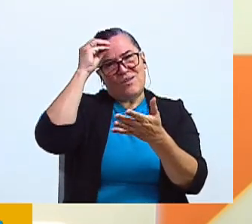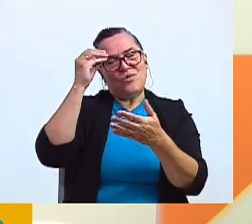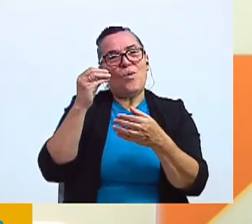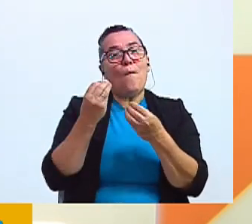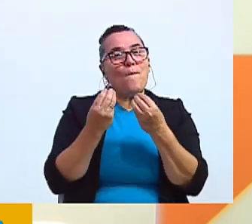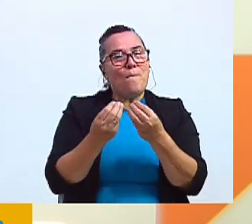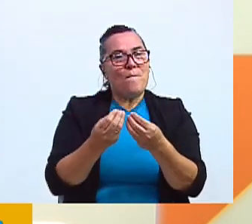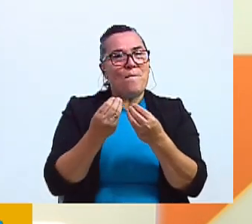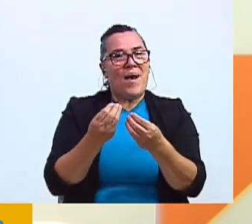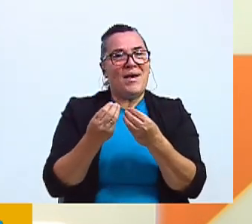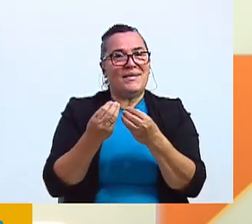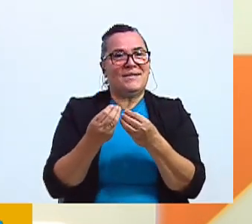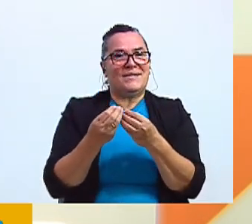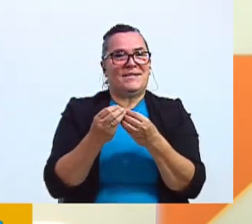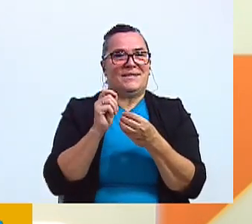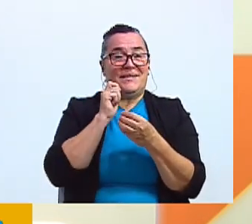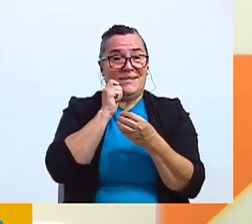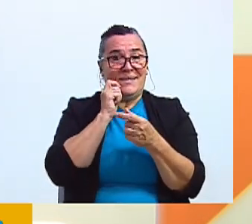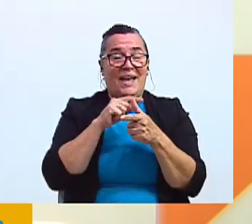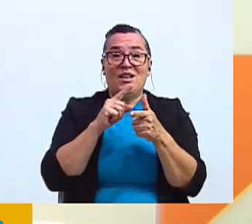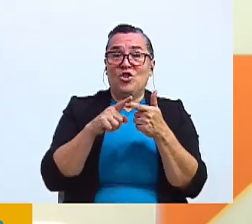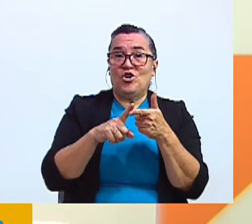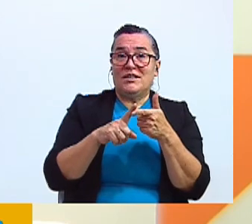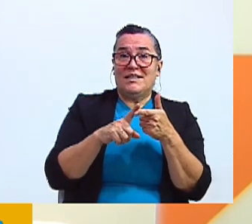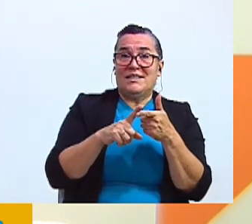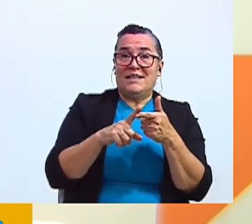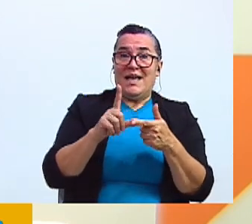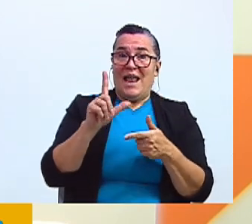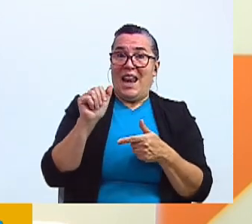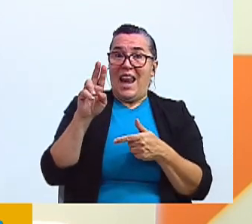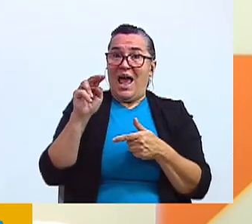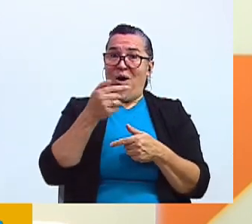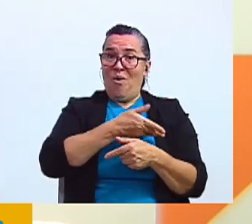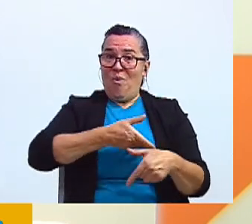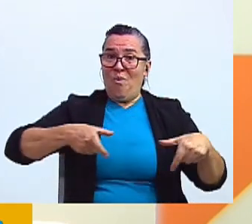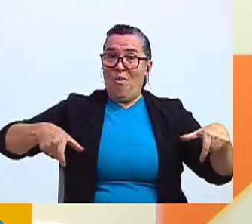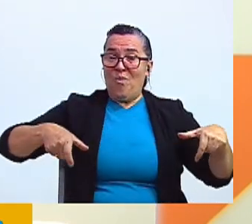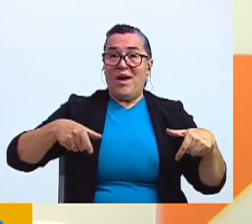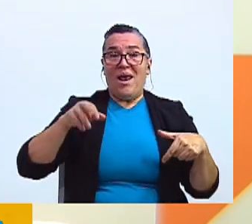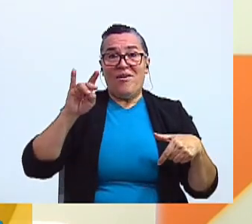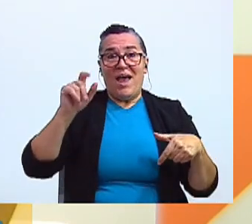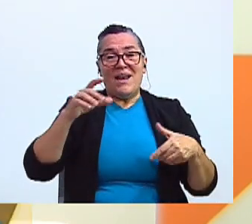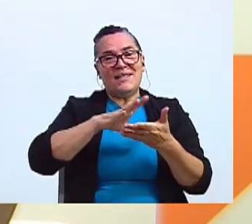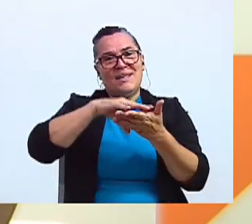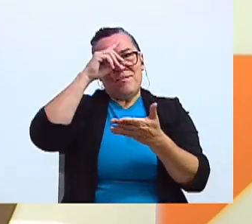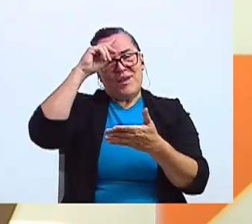things. Okay, so this is Laura Reales for